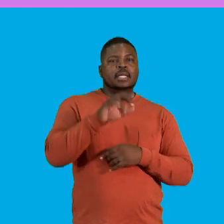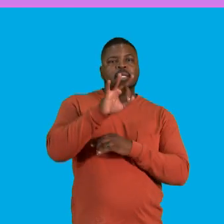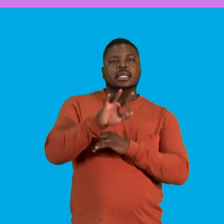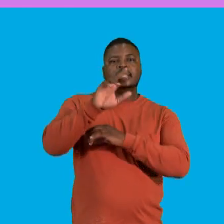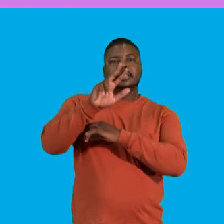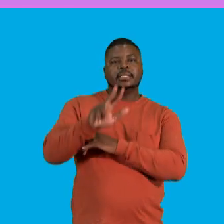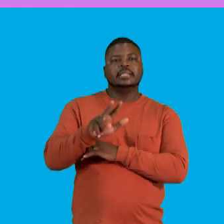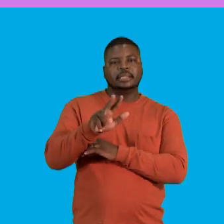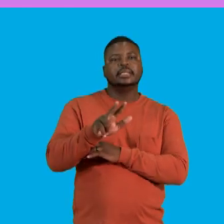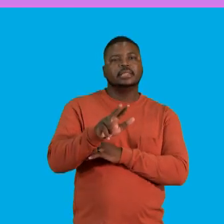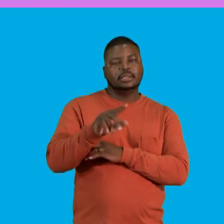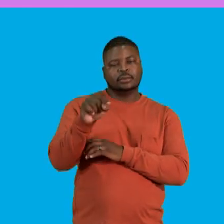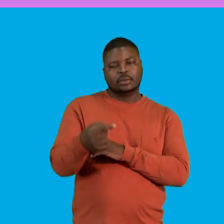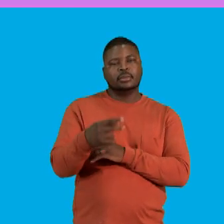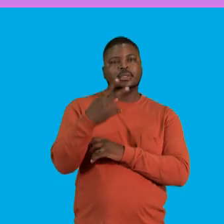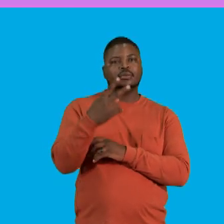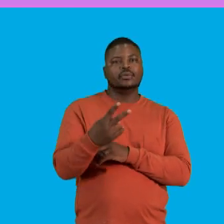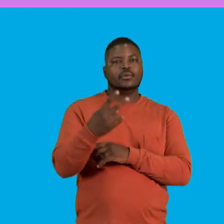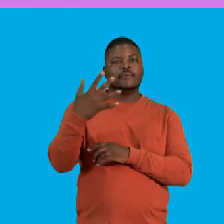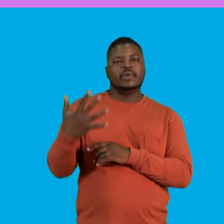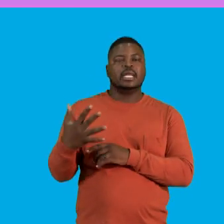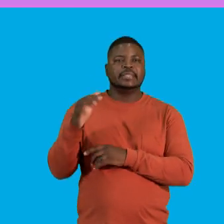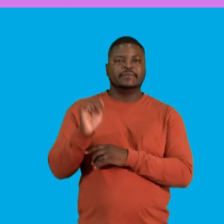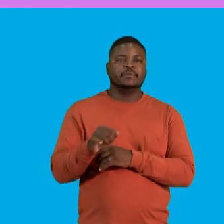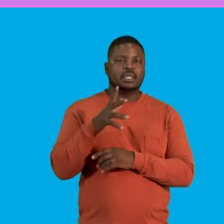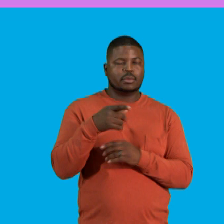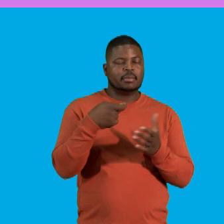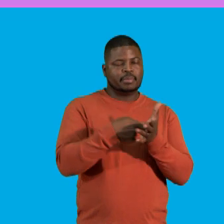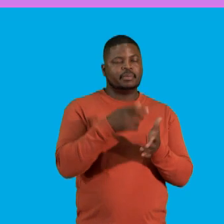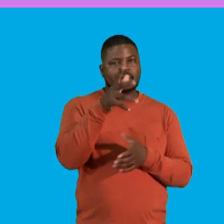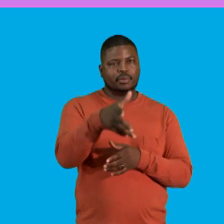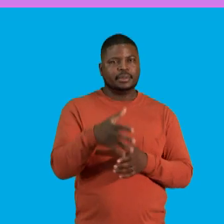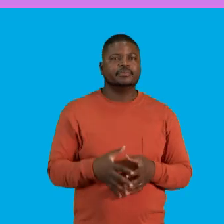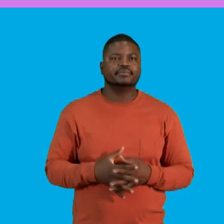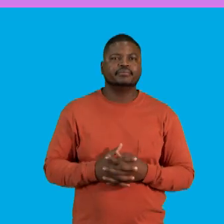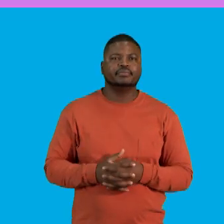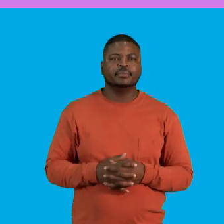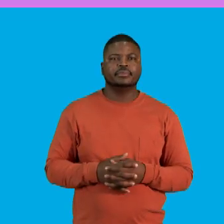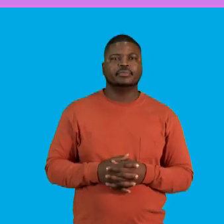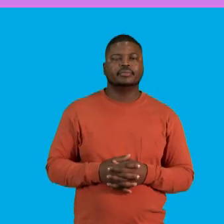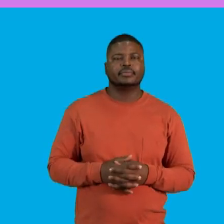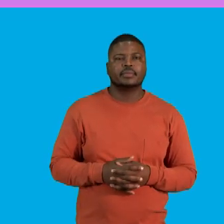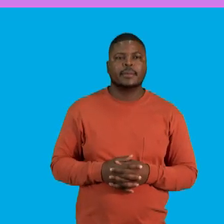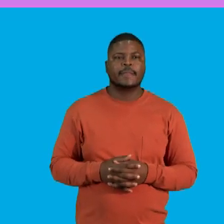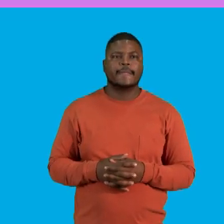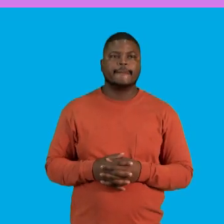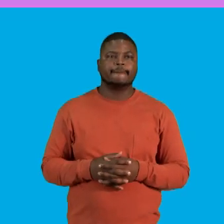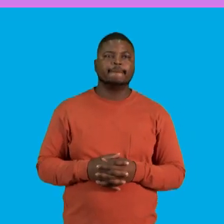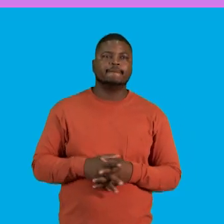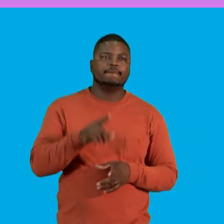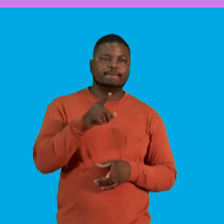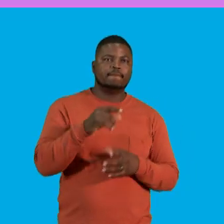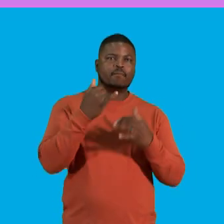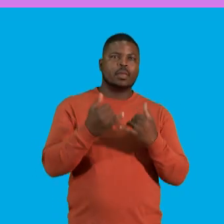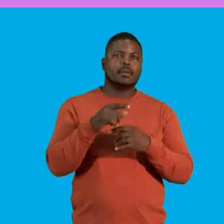138 Rand 25 cents. This is the amount that she will pay during the off-peak time. Then we